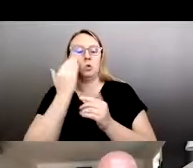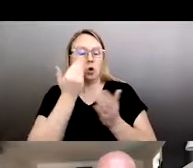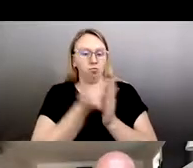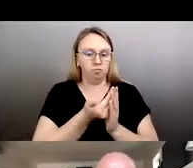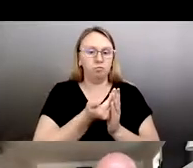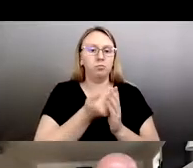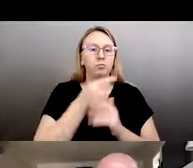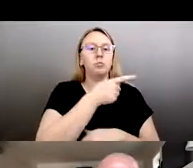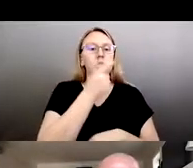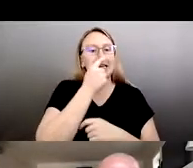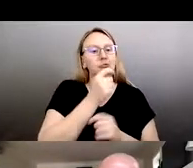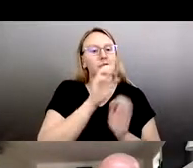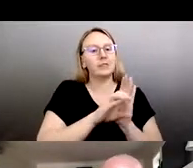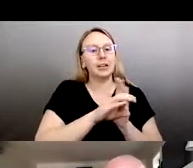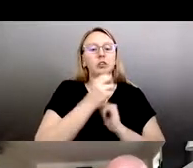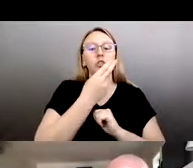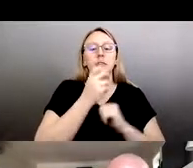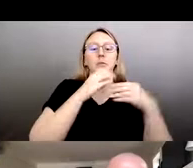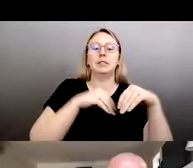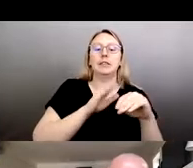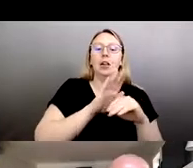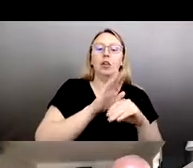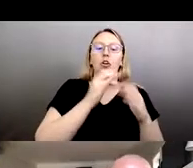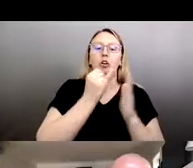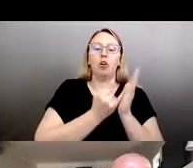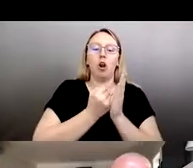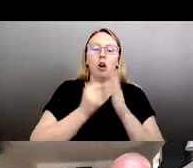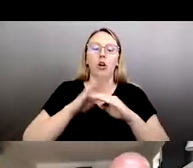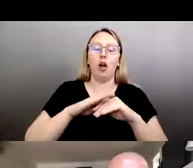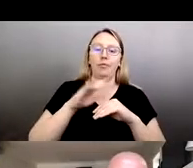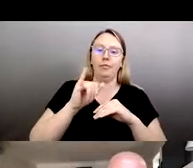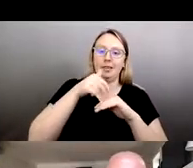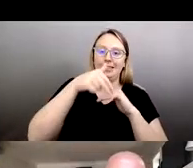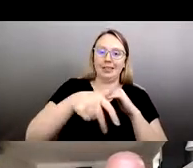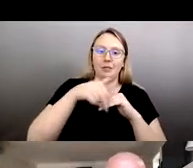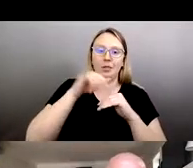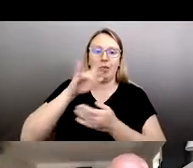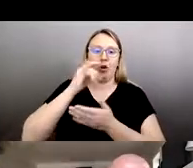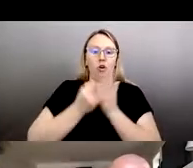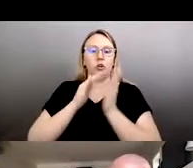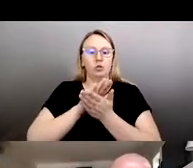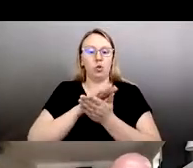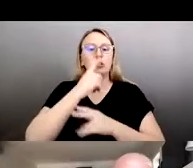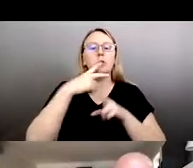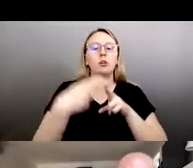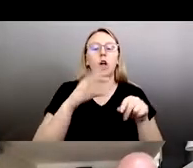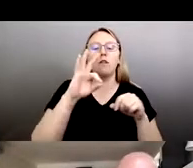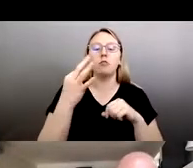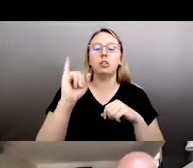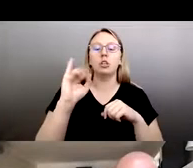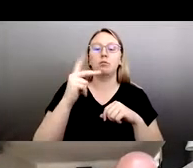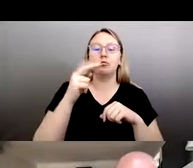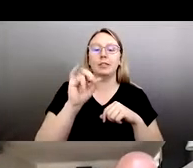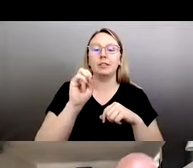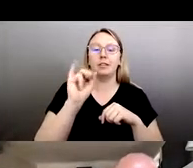the steps of the Art Institute, sometimes calling herself a French Impressionist because she knew that that's what people were going to the museum to see. And she